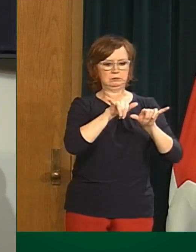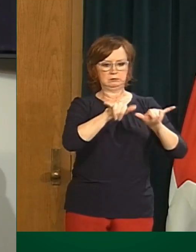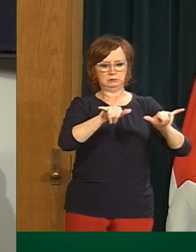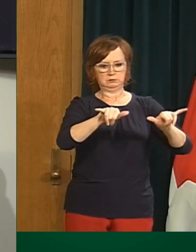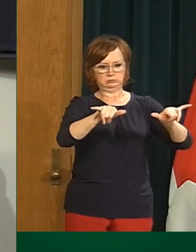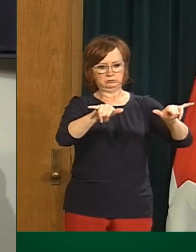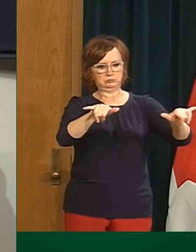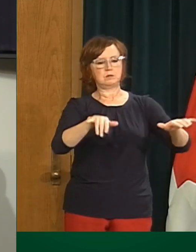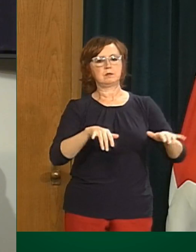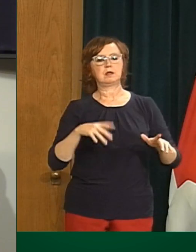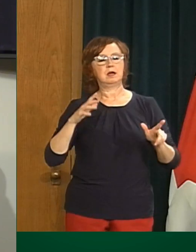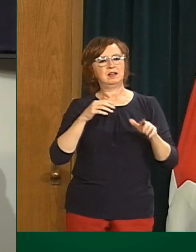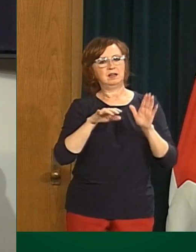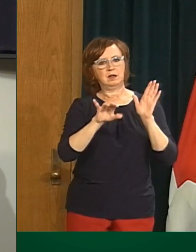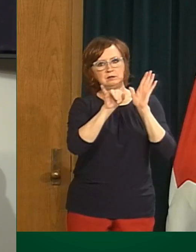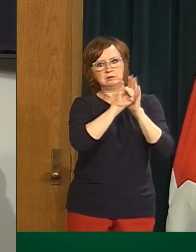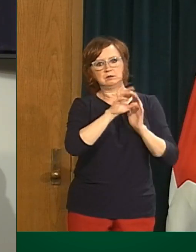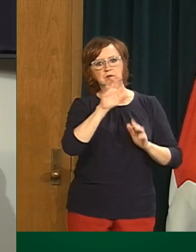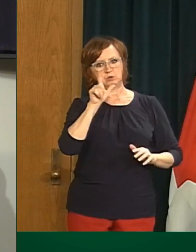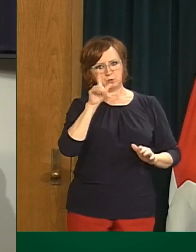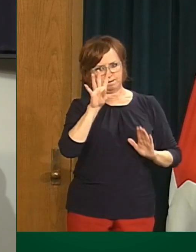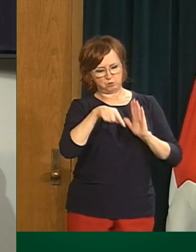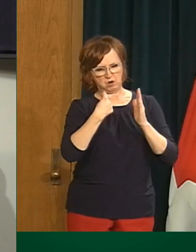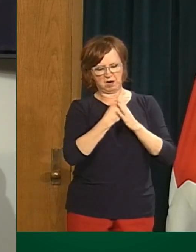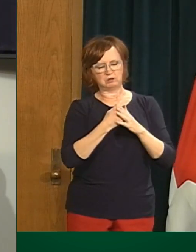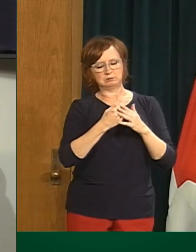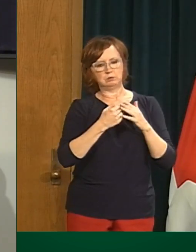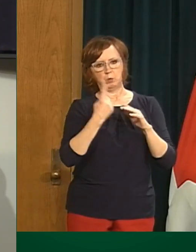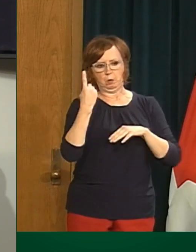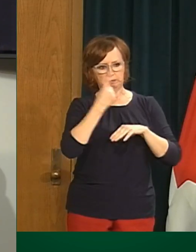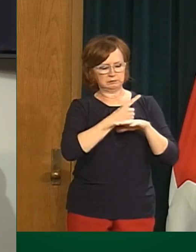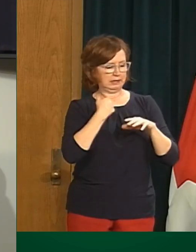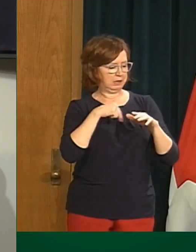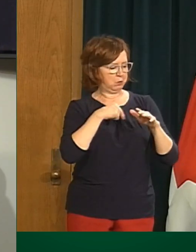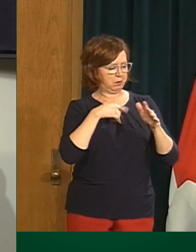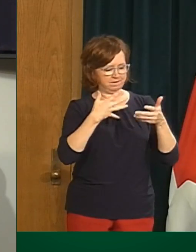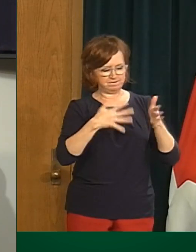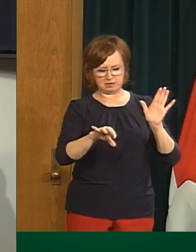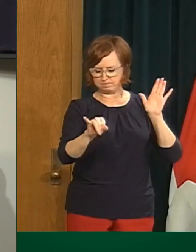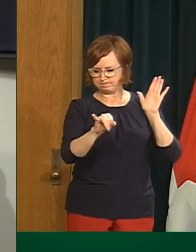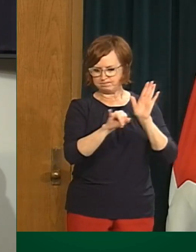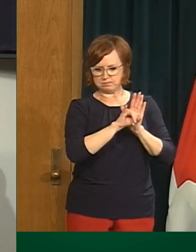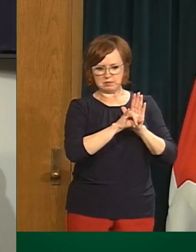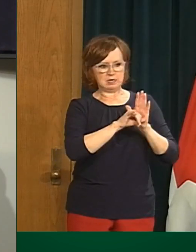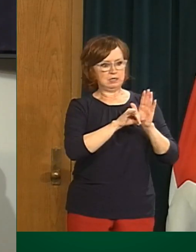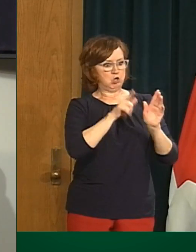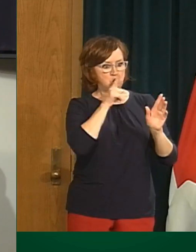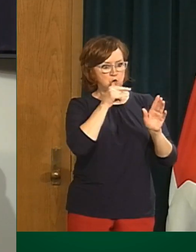have found the main link, and we tried to self-isolate.